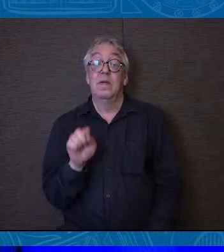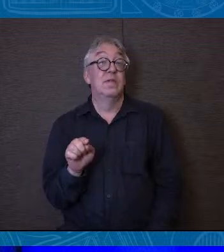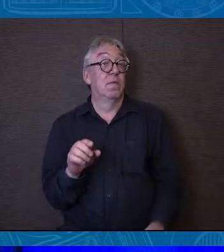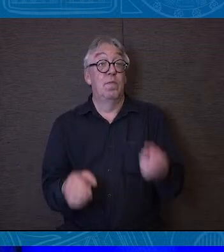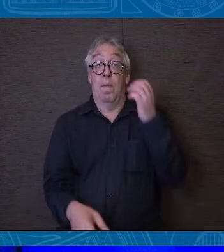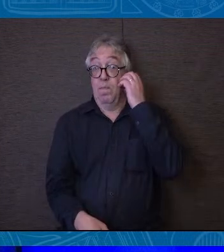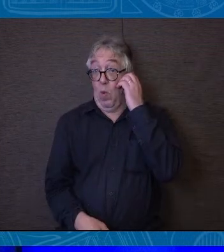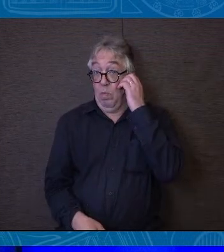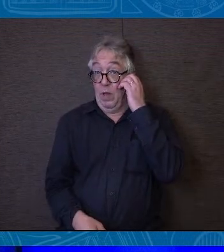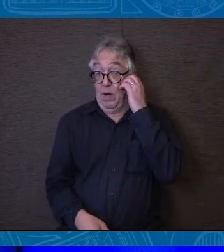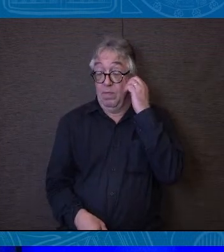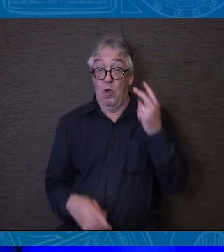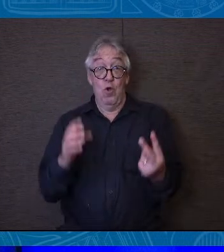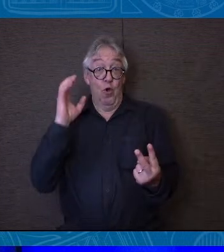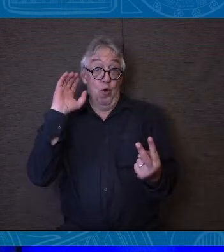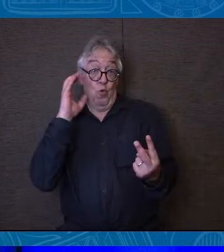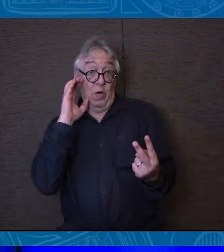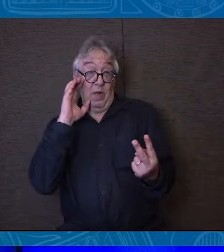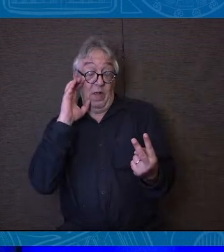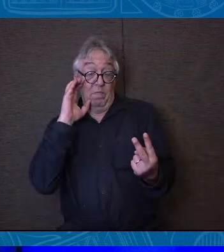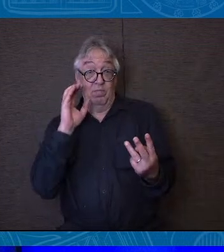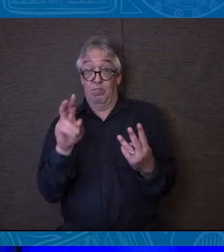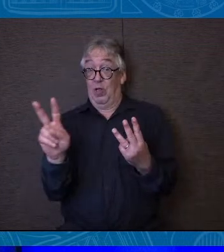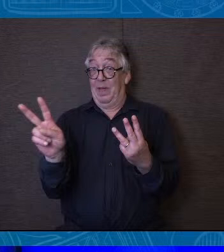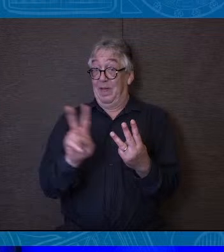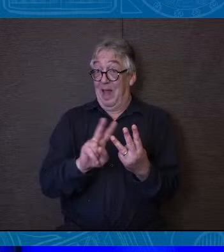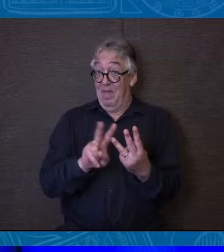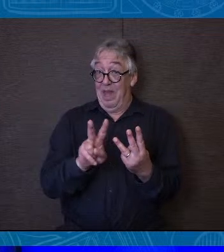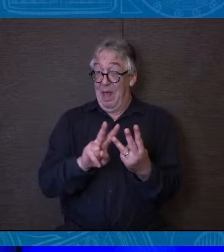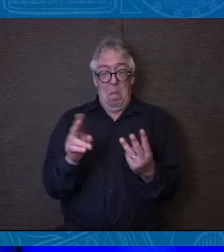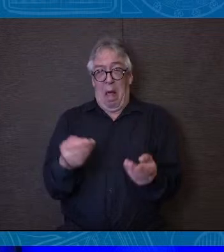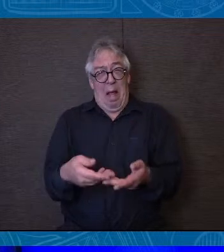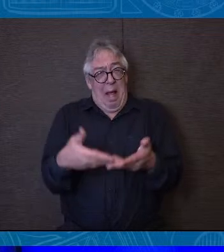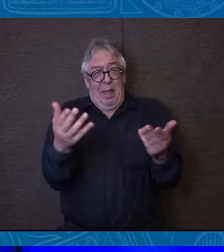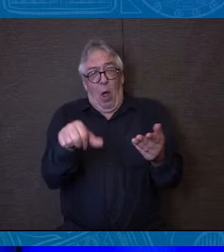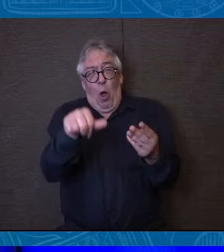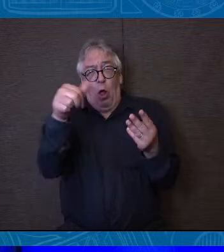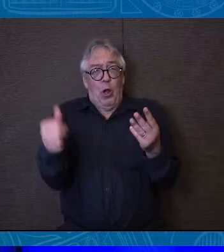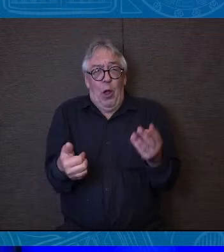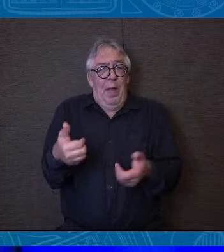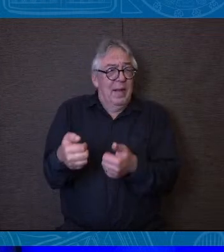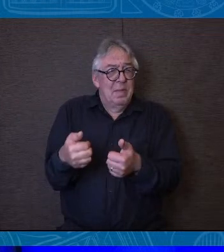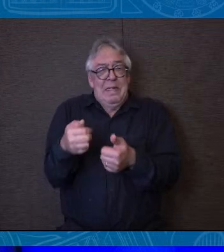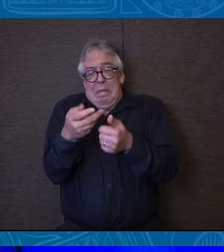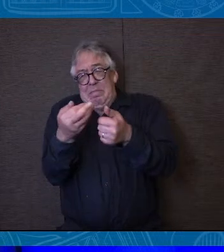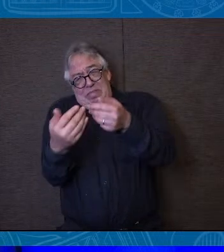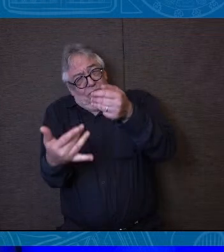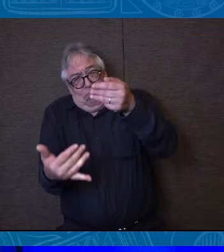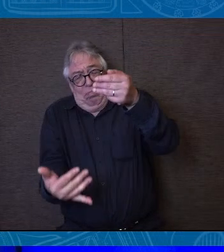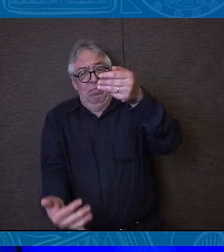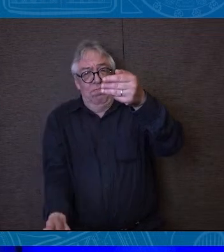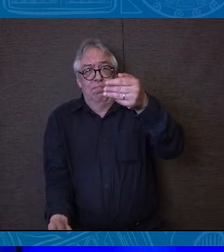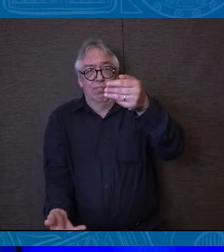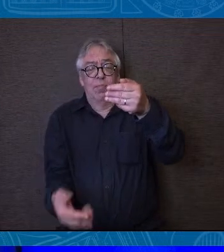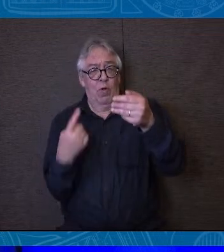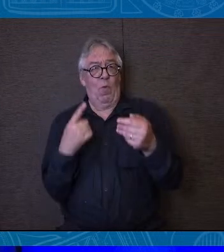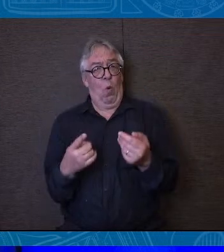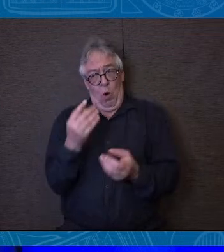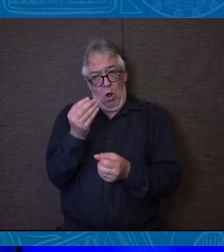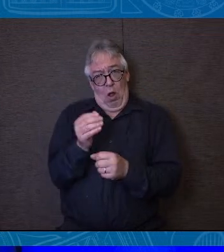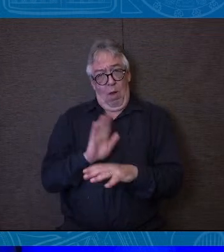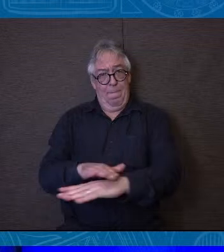mobile, or radio, or TV, or any broadcast medium that you can think of or using in the dissemination of